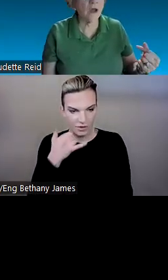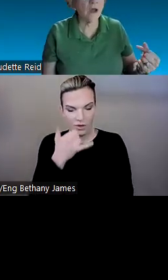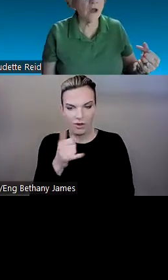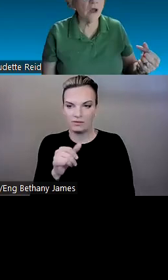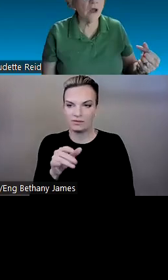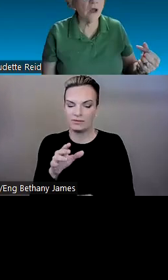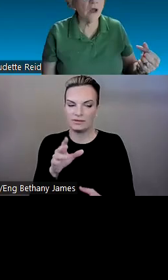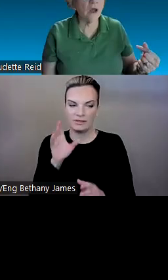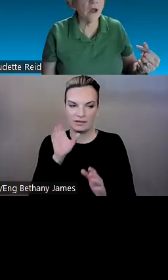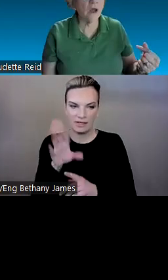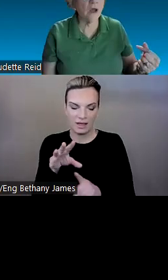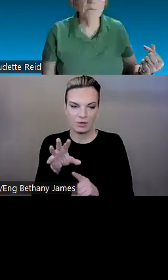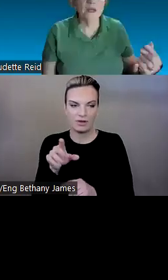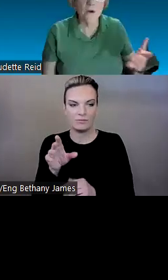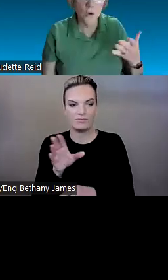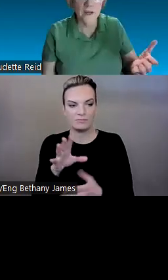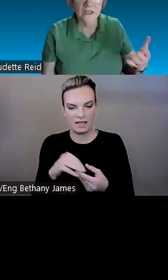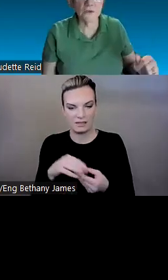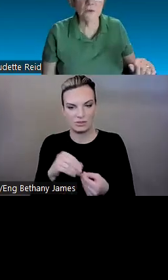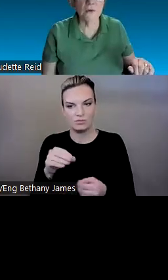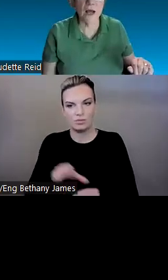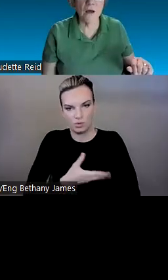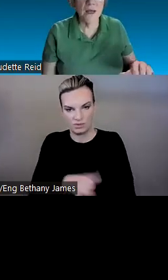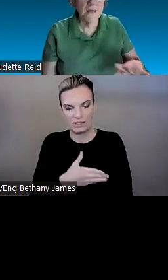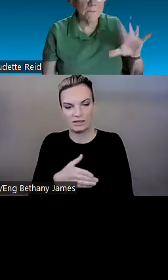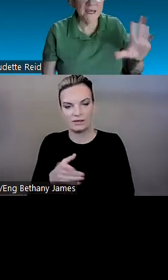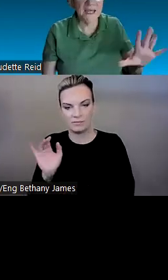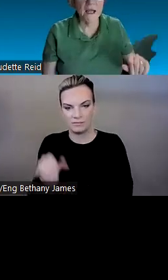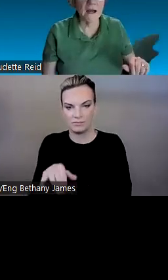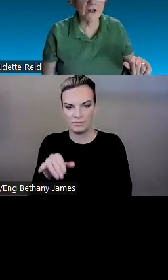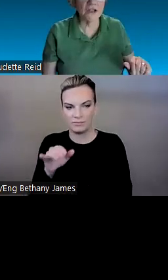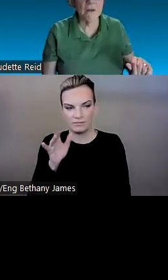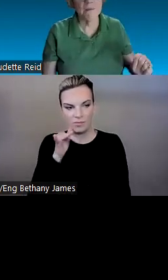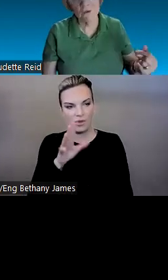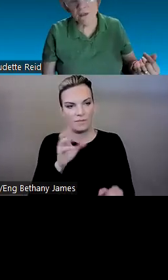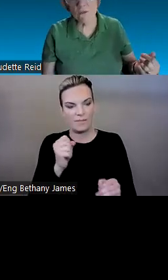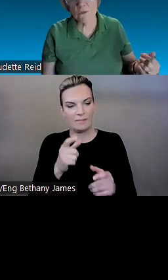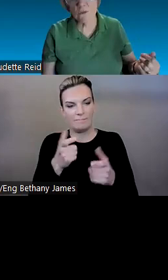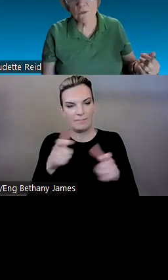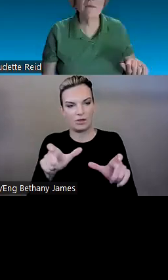camera, messages, music, that are going to be